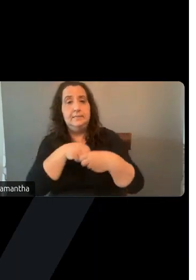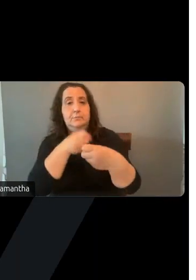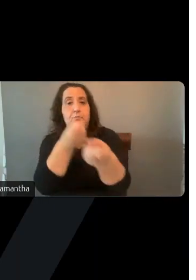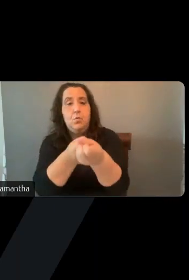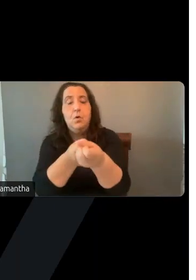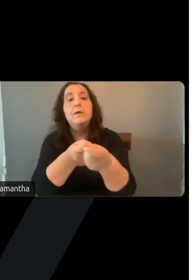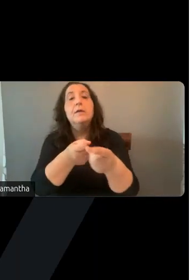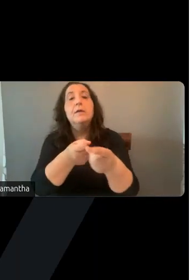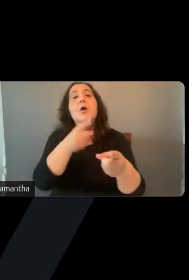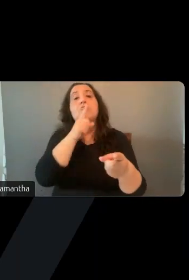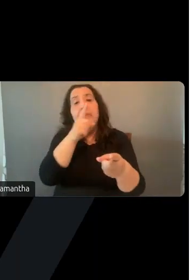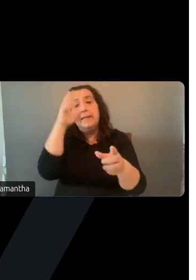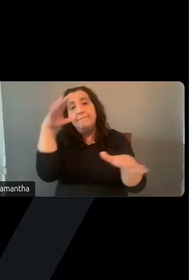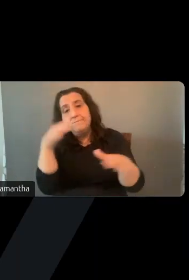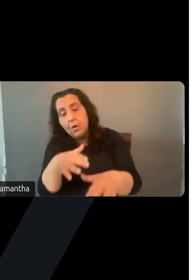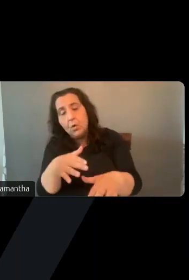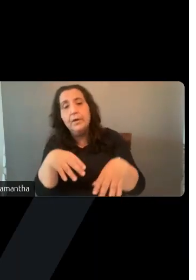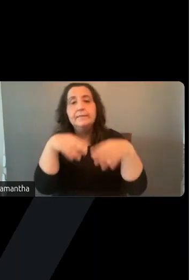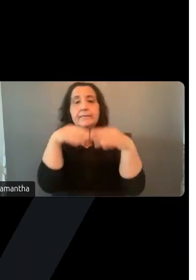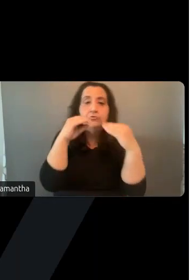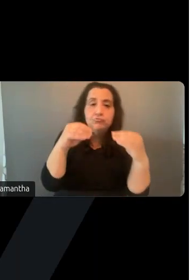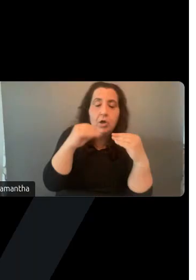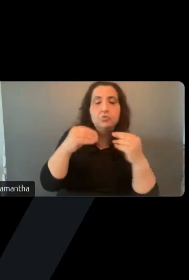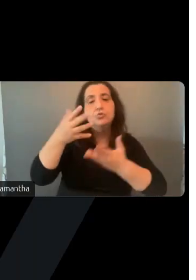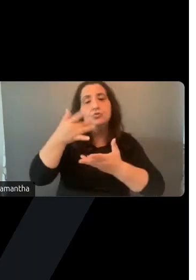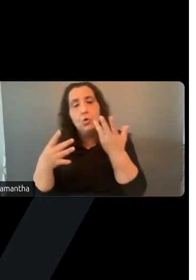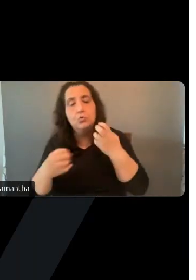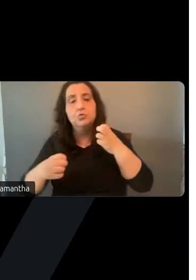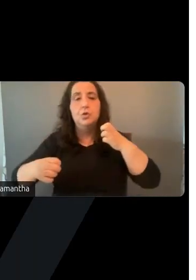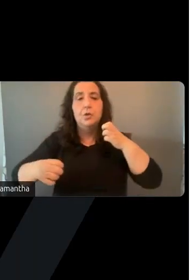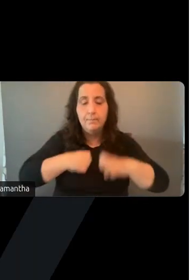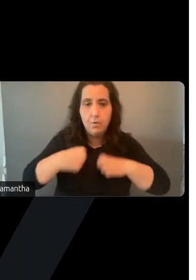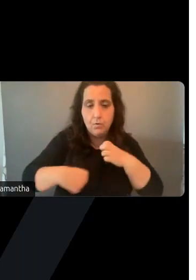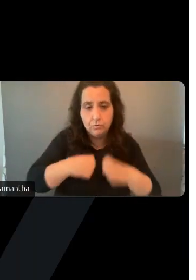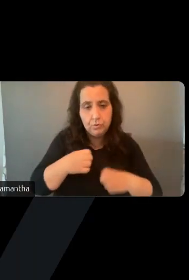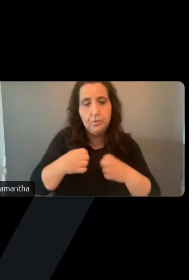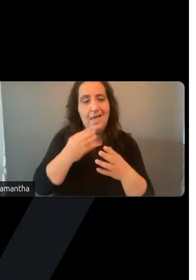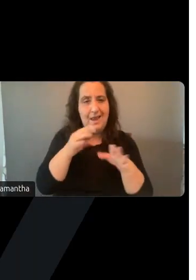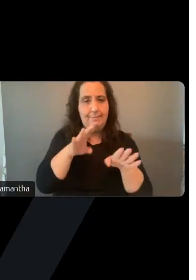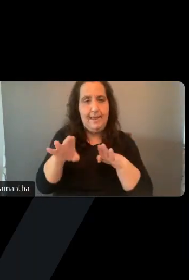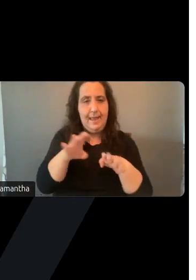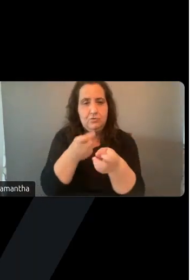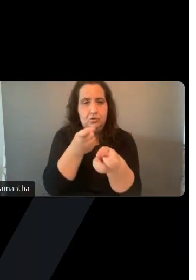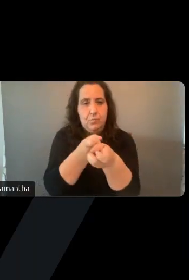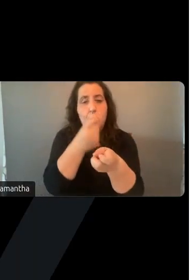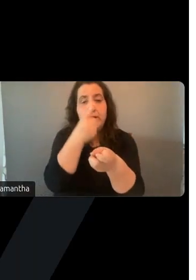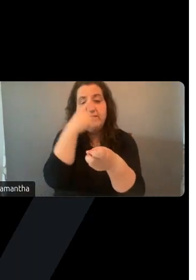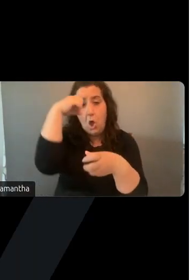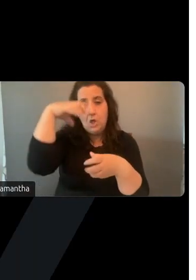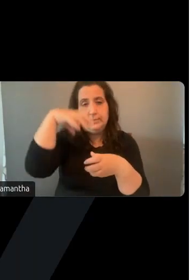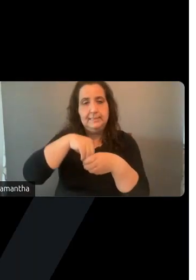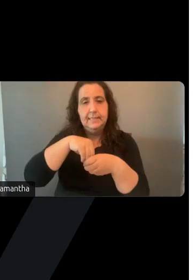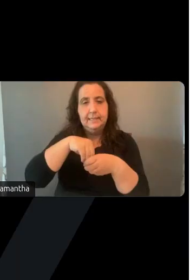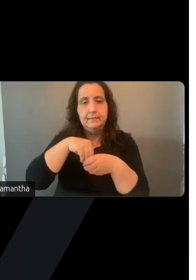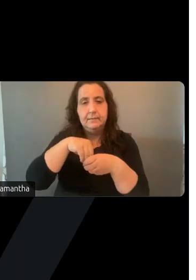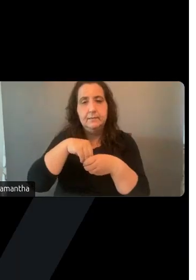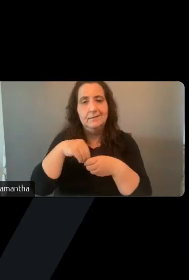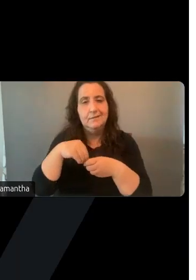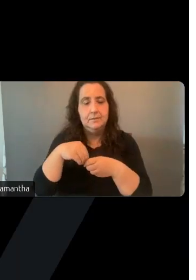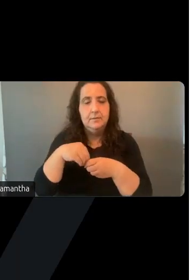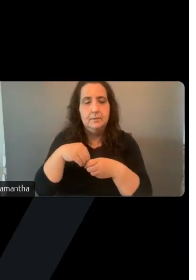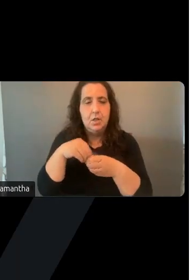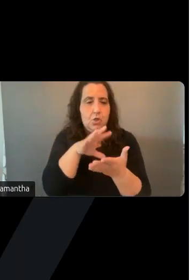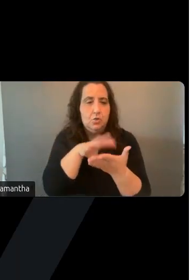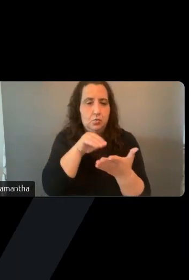really focused instructional, social, emotional, and behavioral supports for our autistic learners. And these are programs